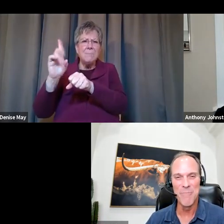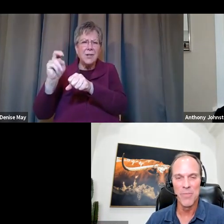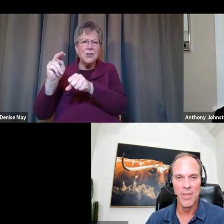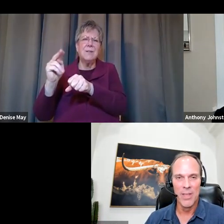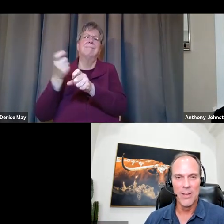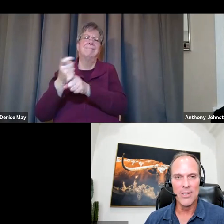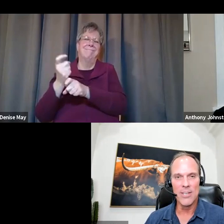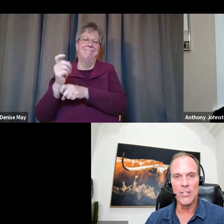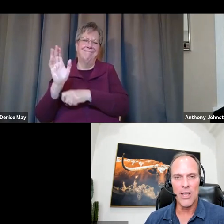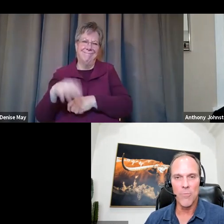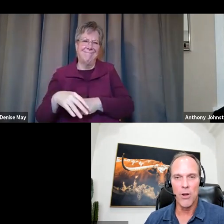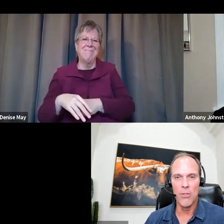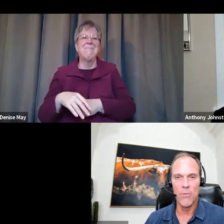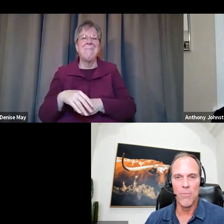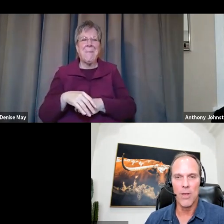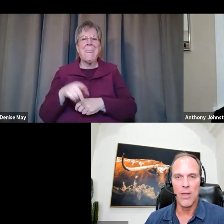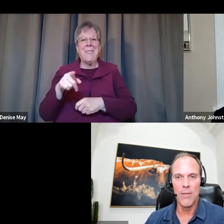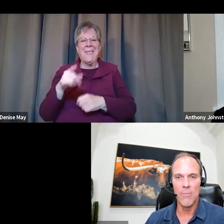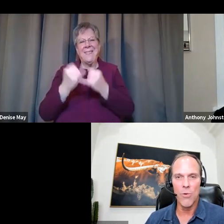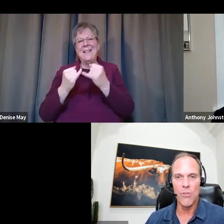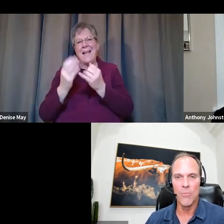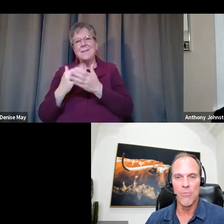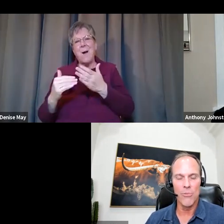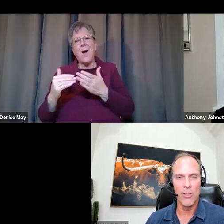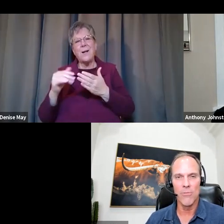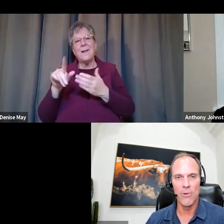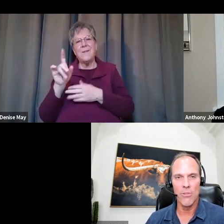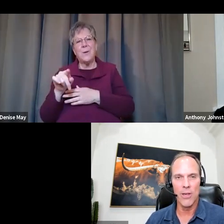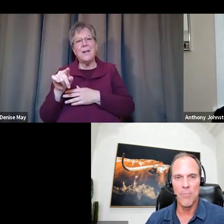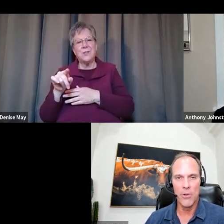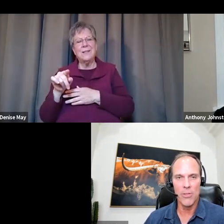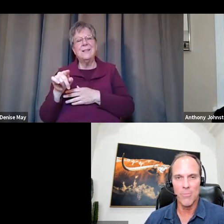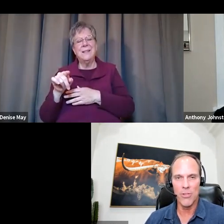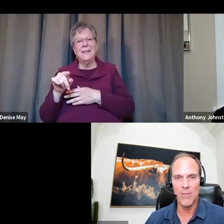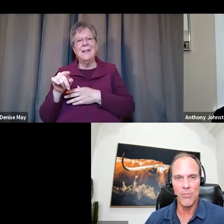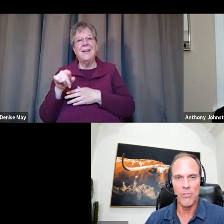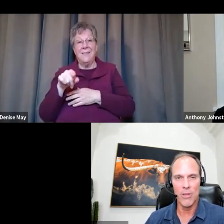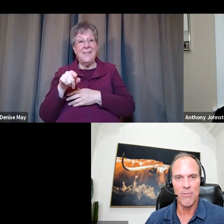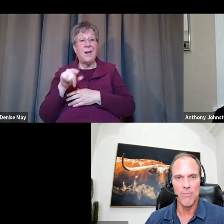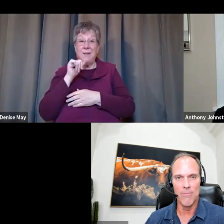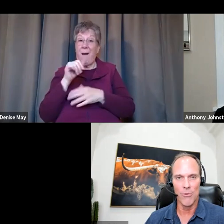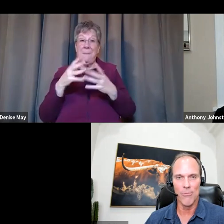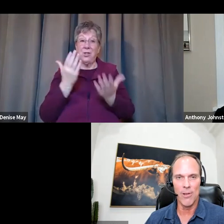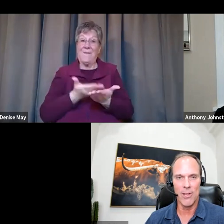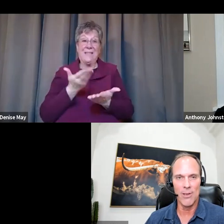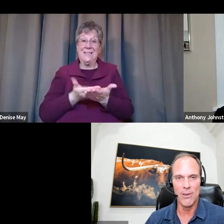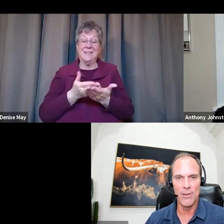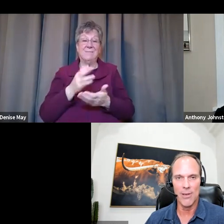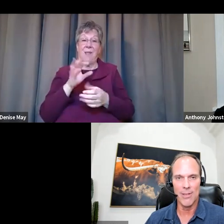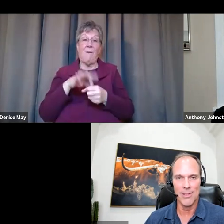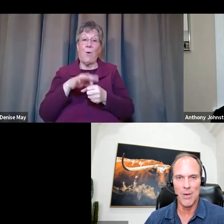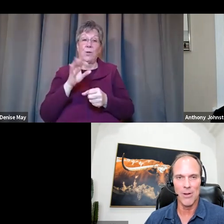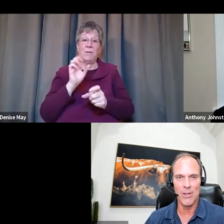slide. To take the last part of the question, Professor Johnston, first, there isn't much evidence of voter